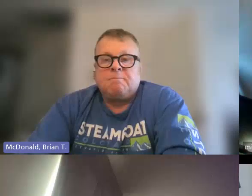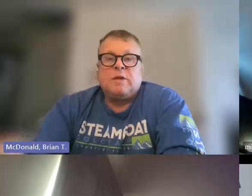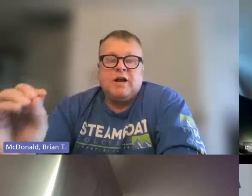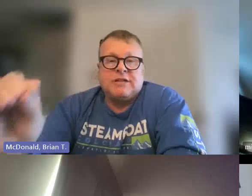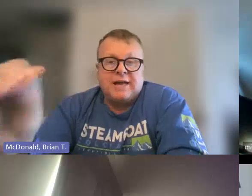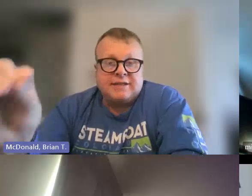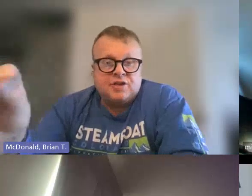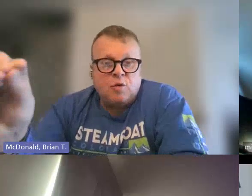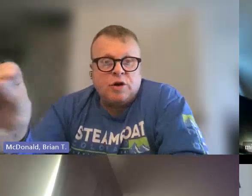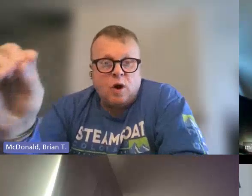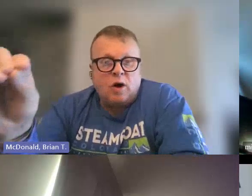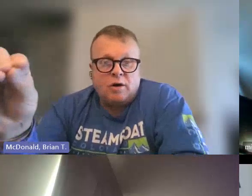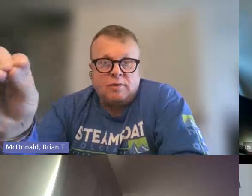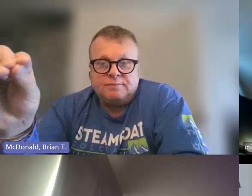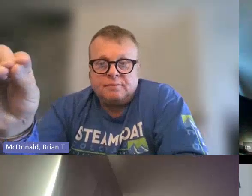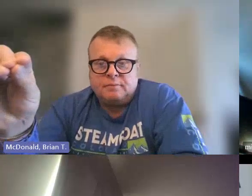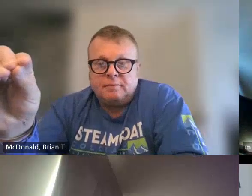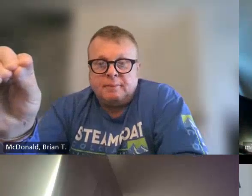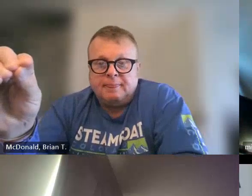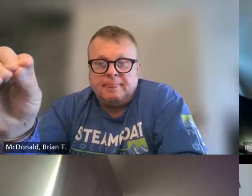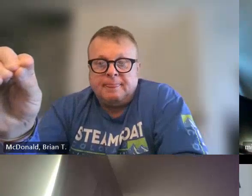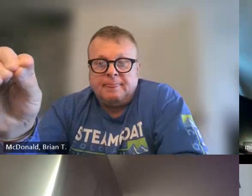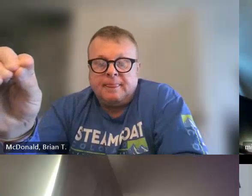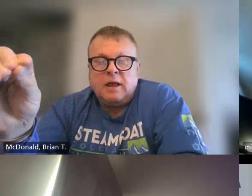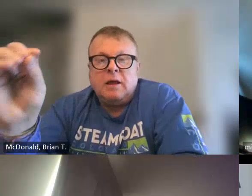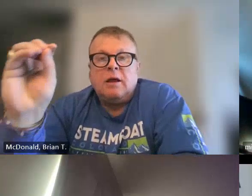Okay, here's how this is going to work.